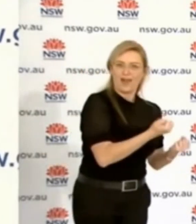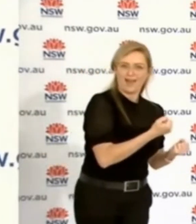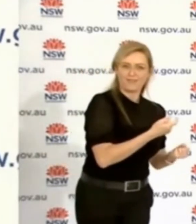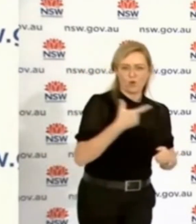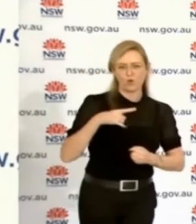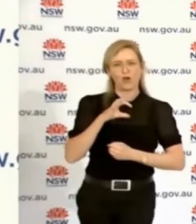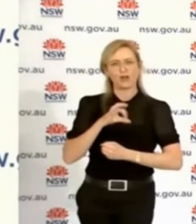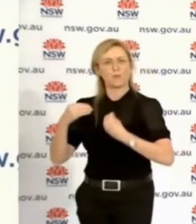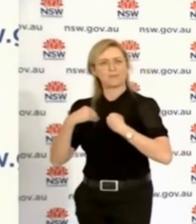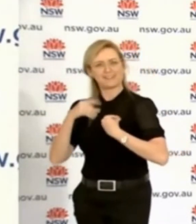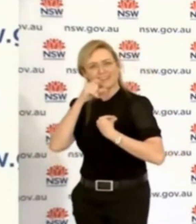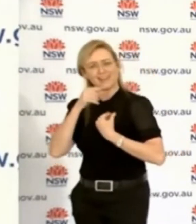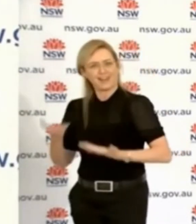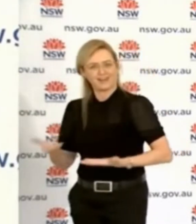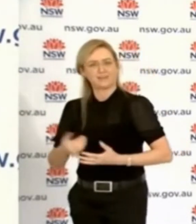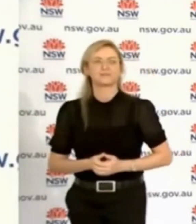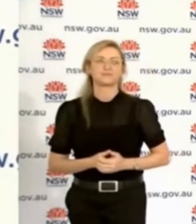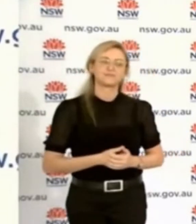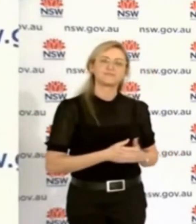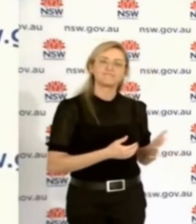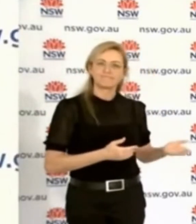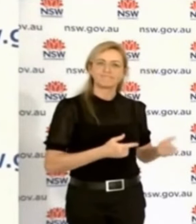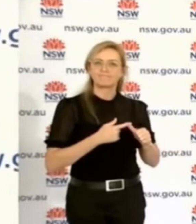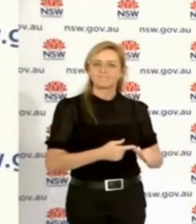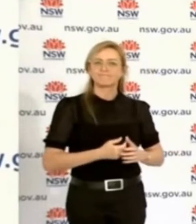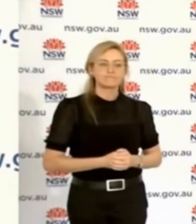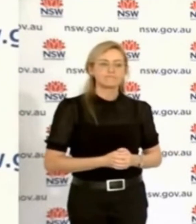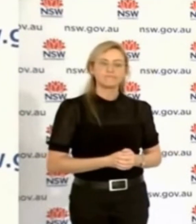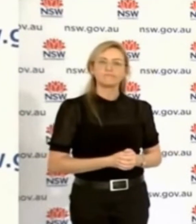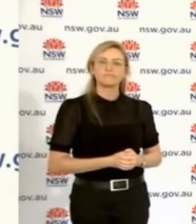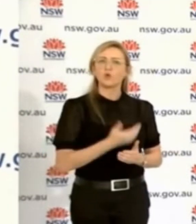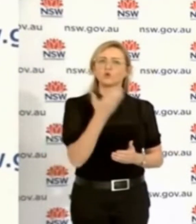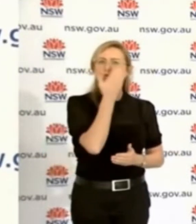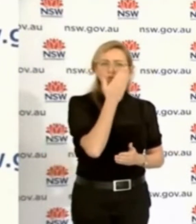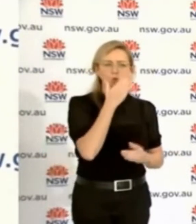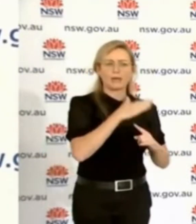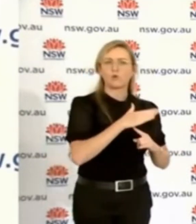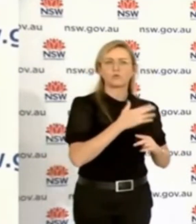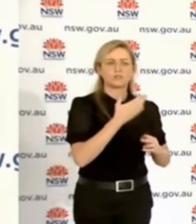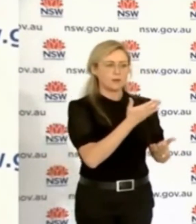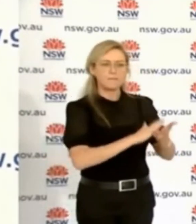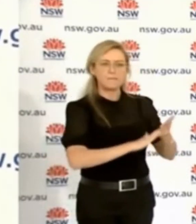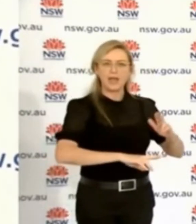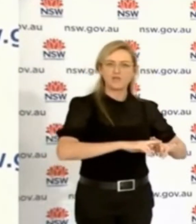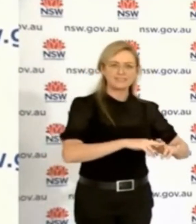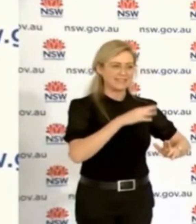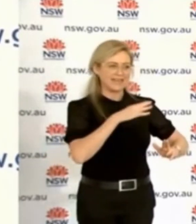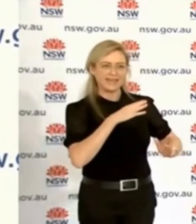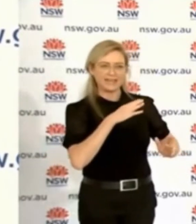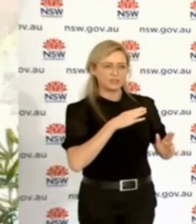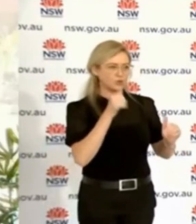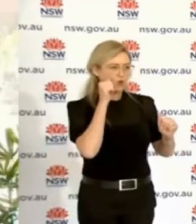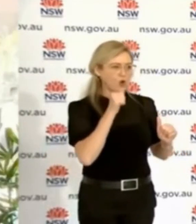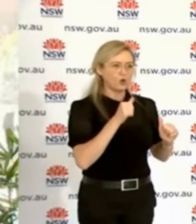to make sure that we get kids back in the classrooms. That's been that provides certainty for parents. That provides. It's difficult to wind up a cafe, though,